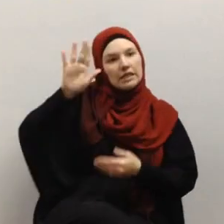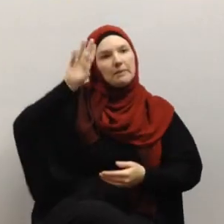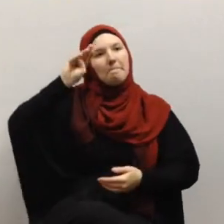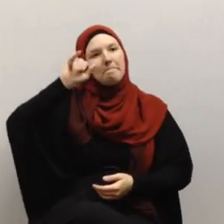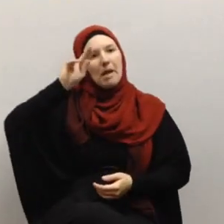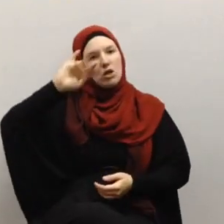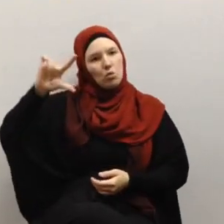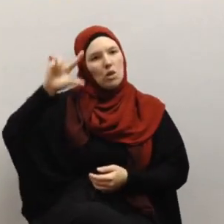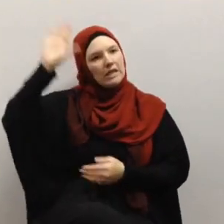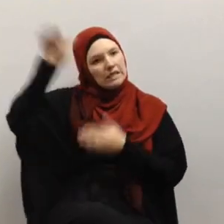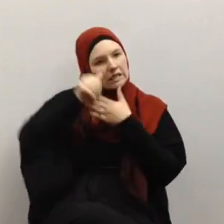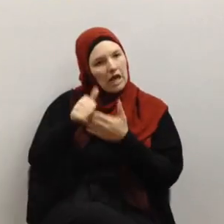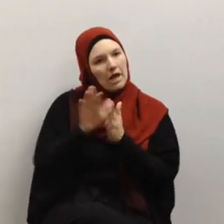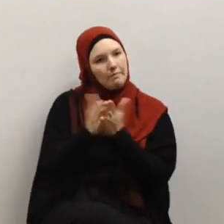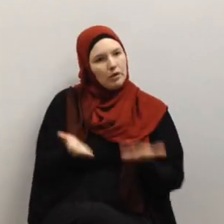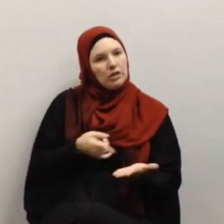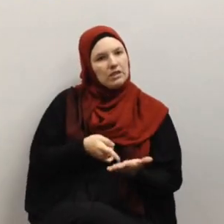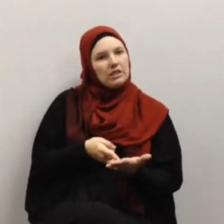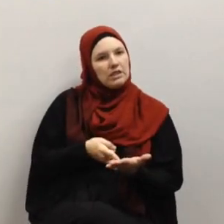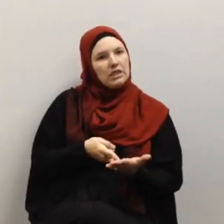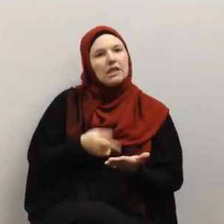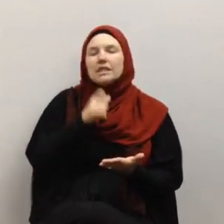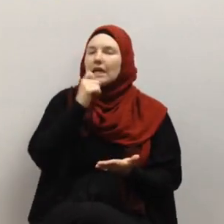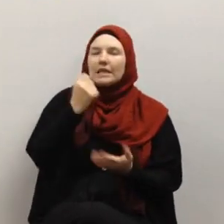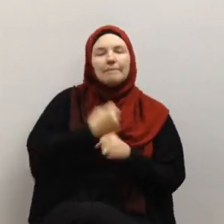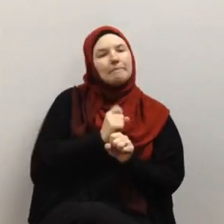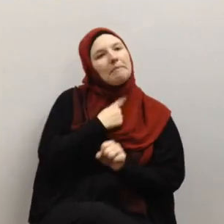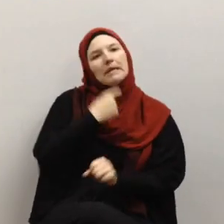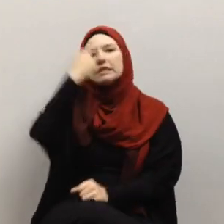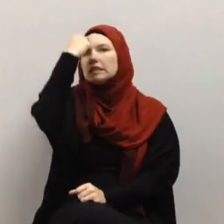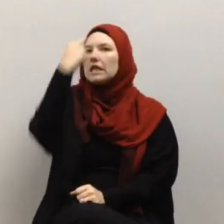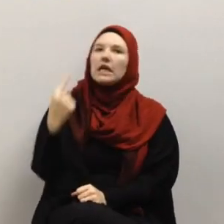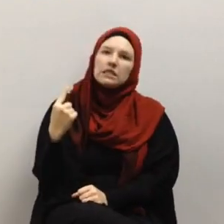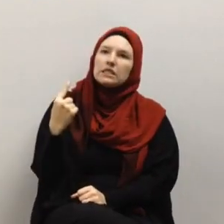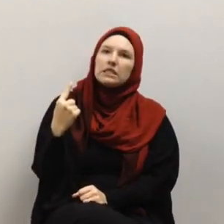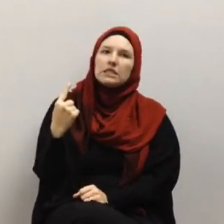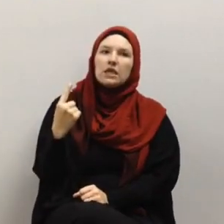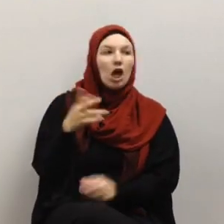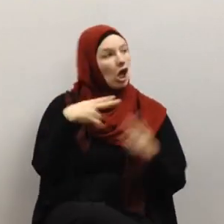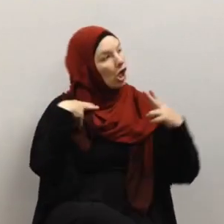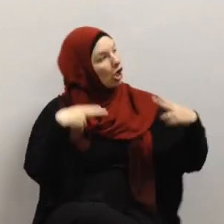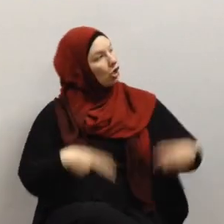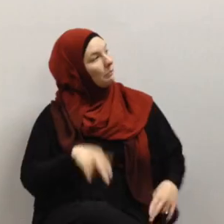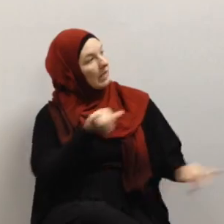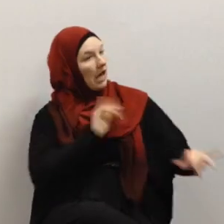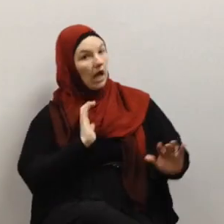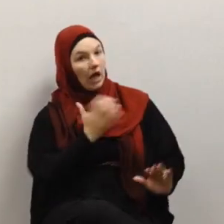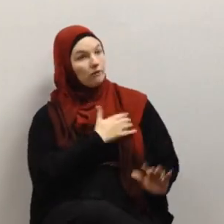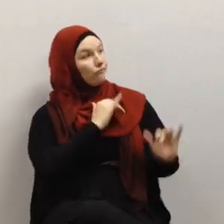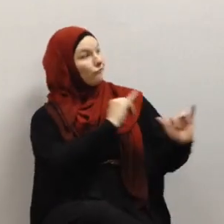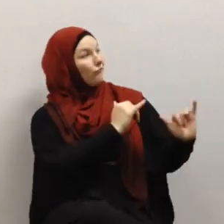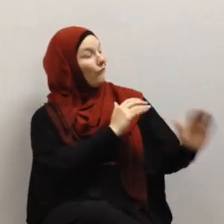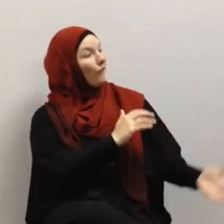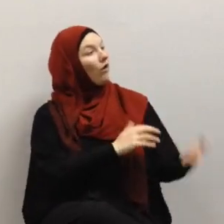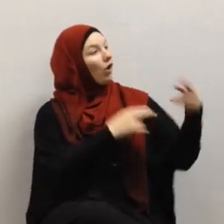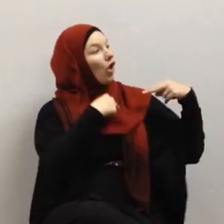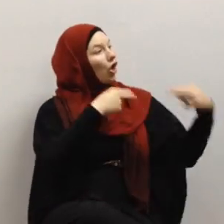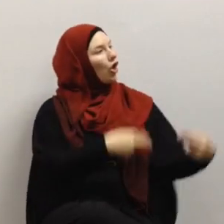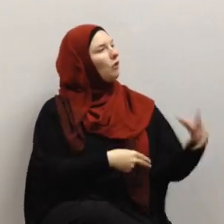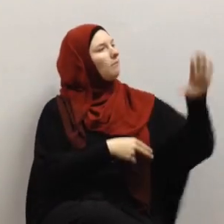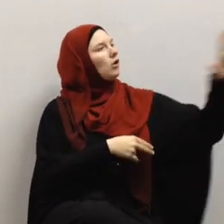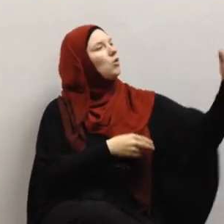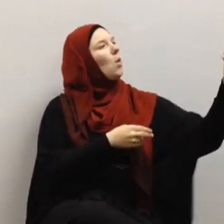follow. And it doesn't make sense that we get somebody else, a human like us, to give us his